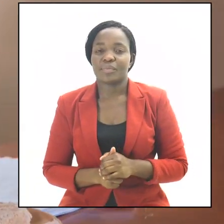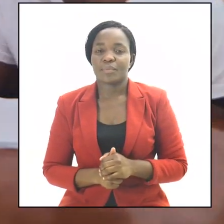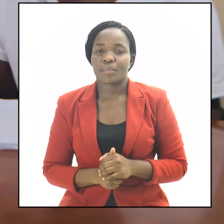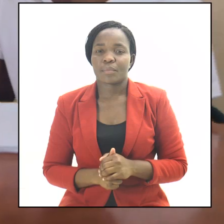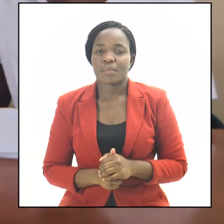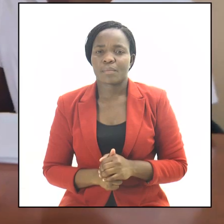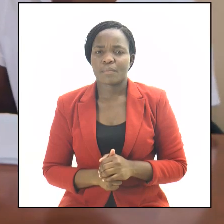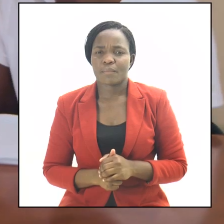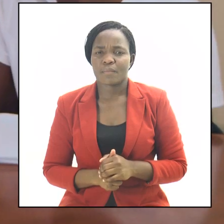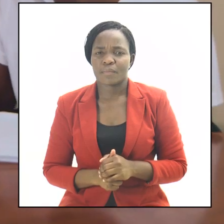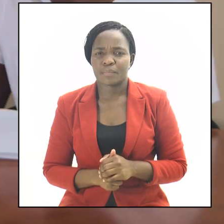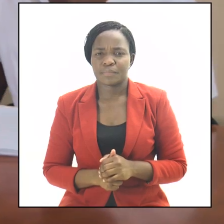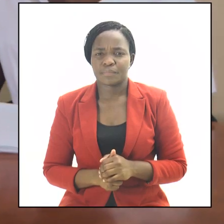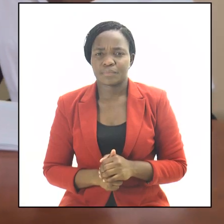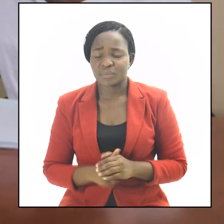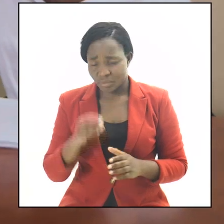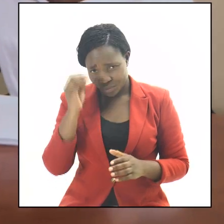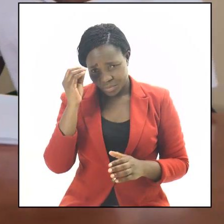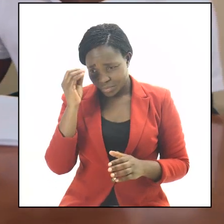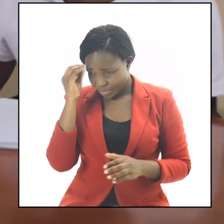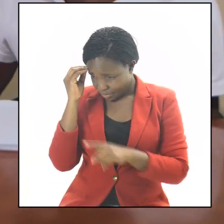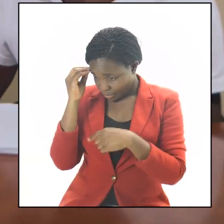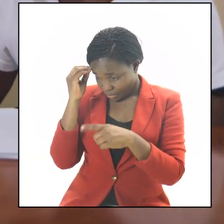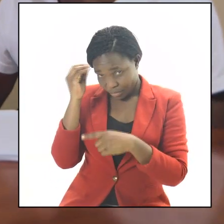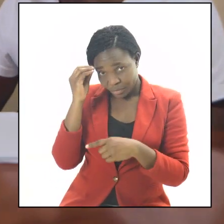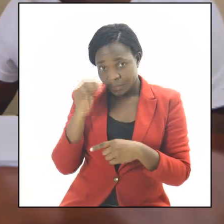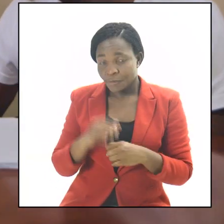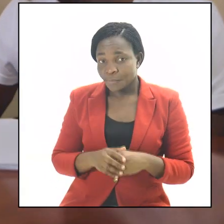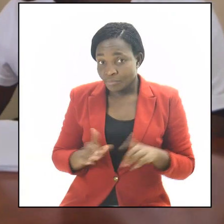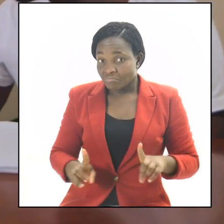But do you guys know that a